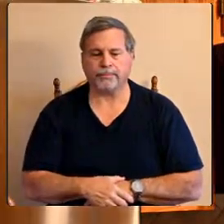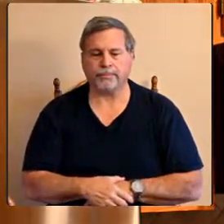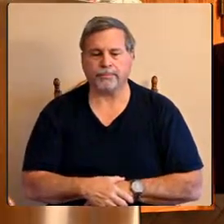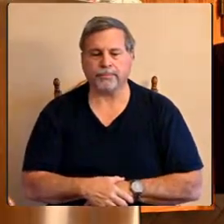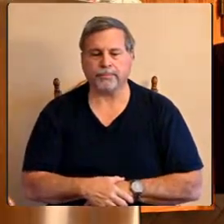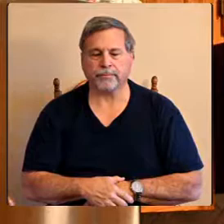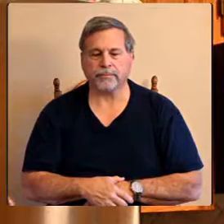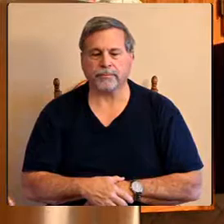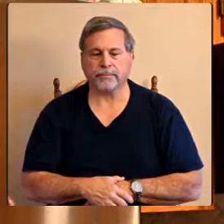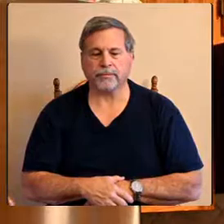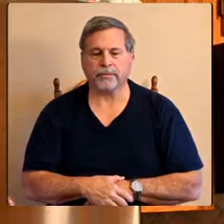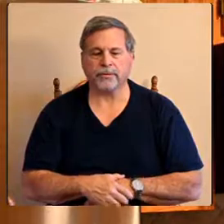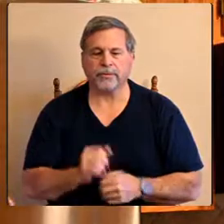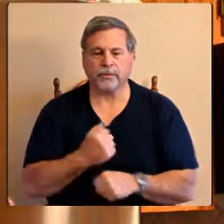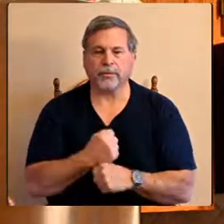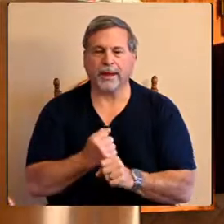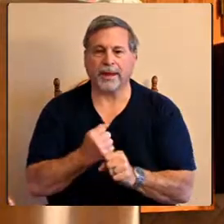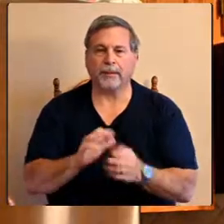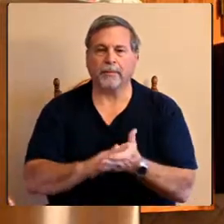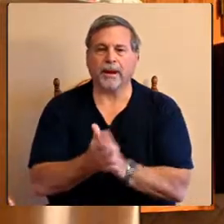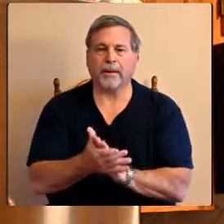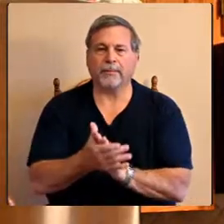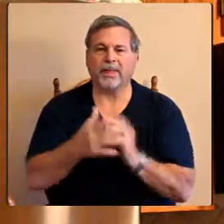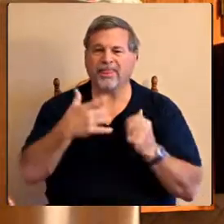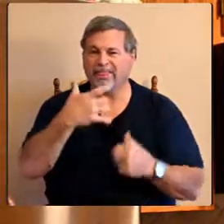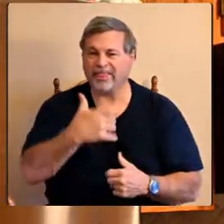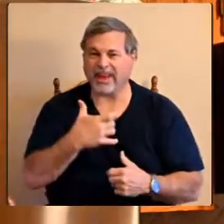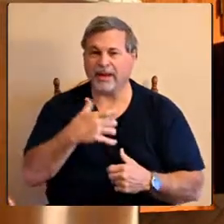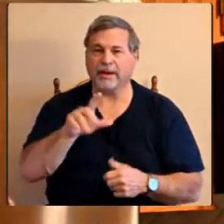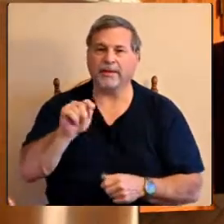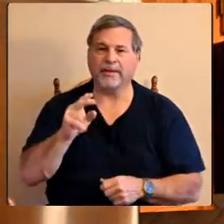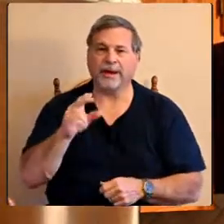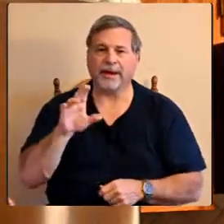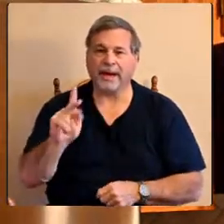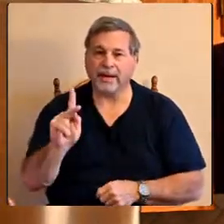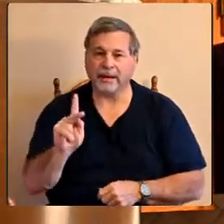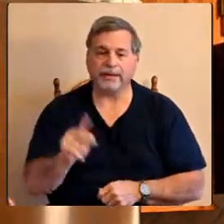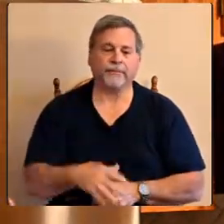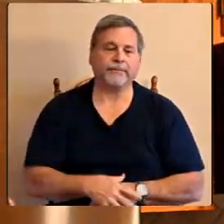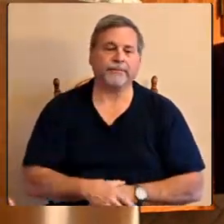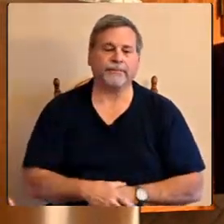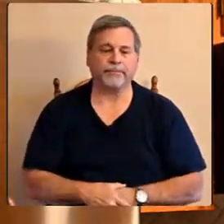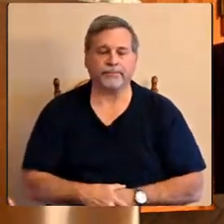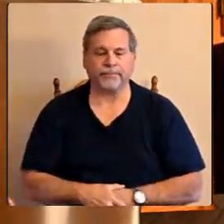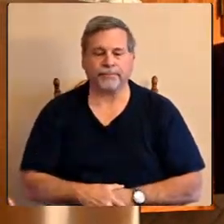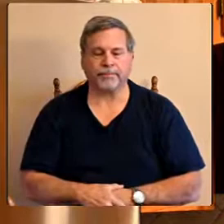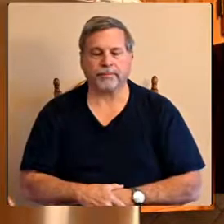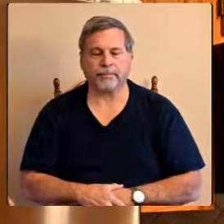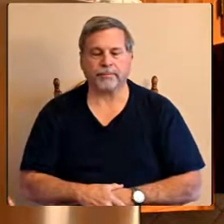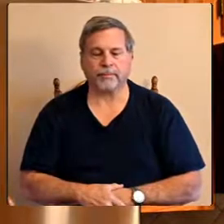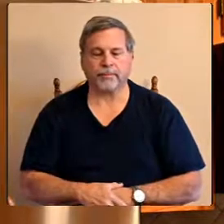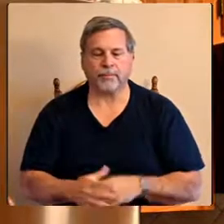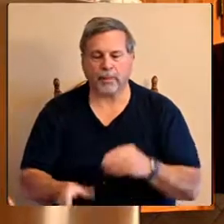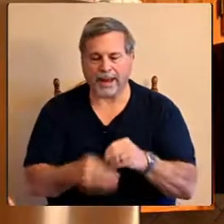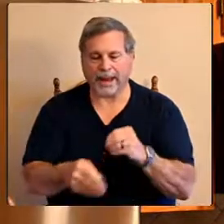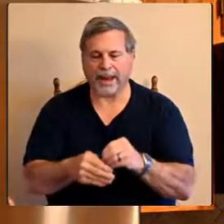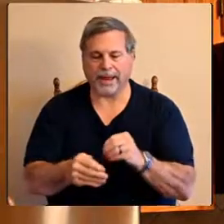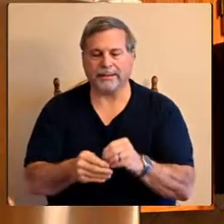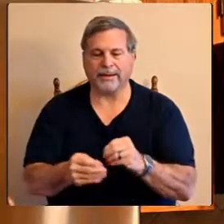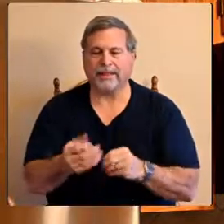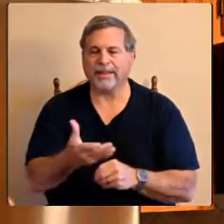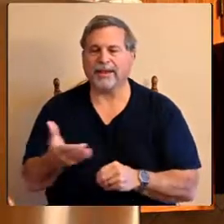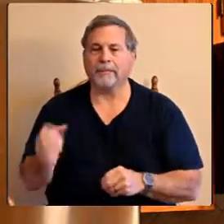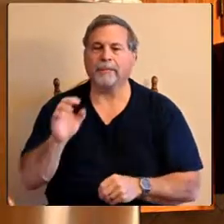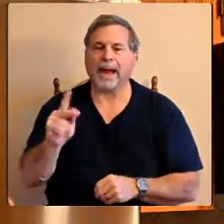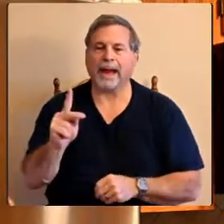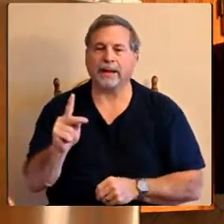It doesn't take a lot of the roux to thicken this up. So we've got it in there. We're going to go ahead and start adding our ingredients